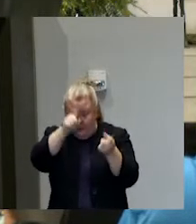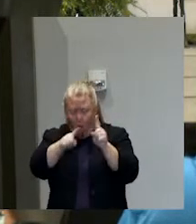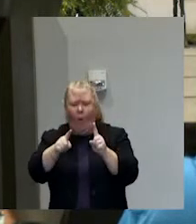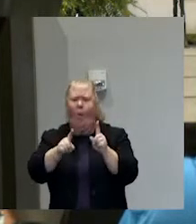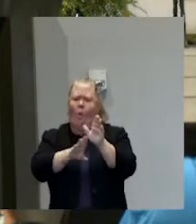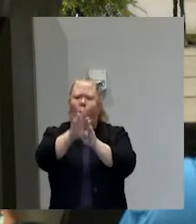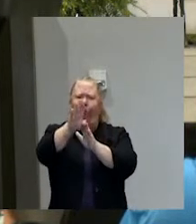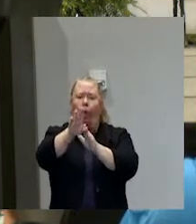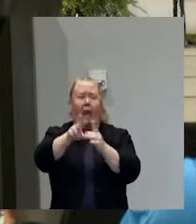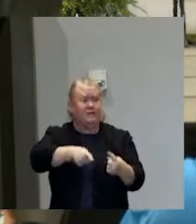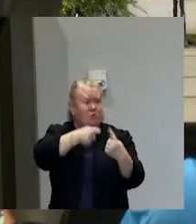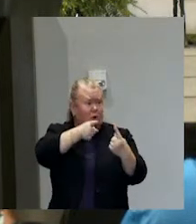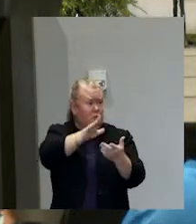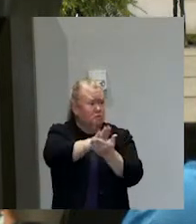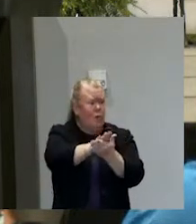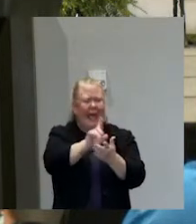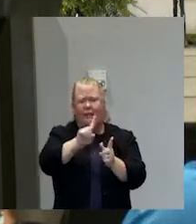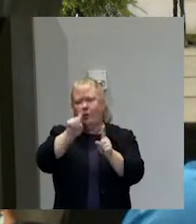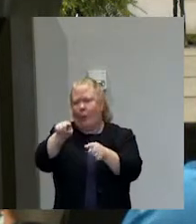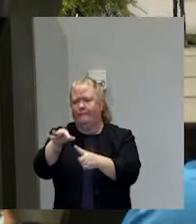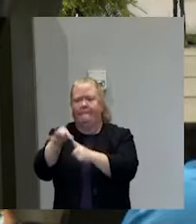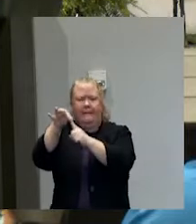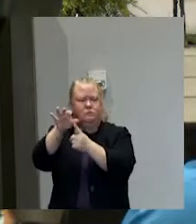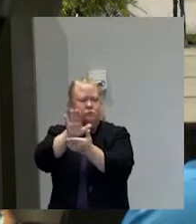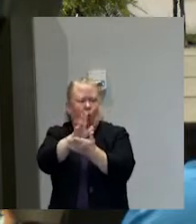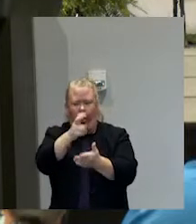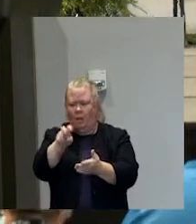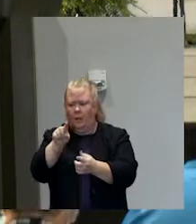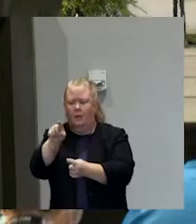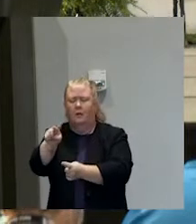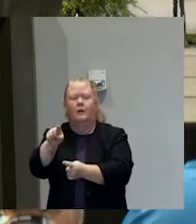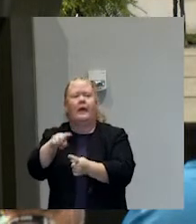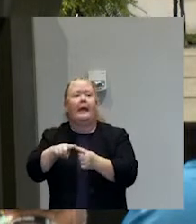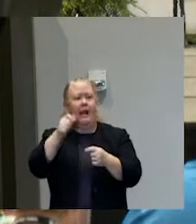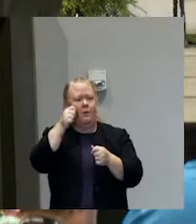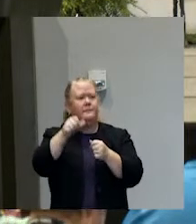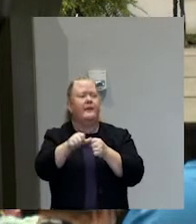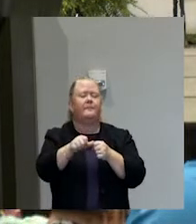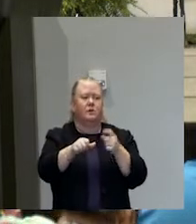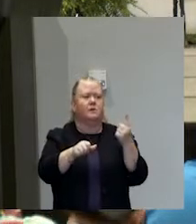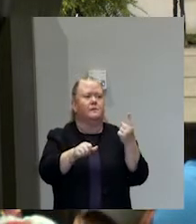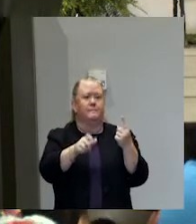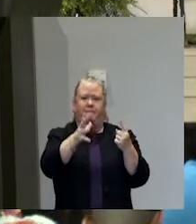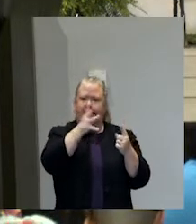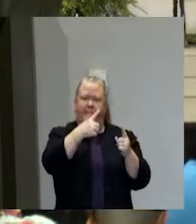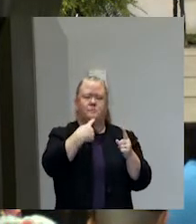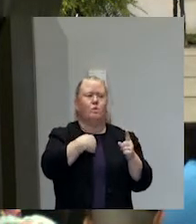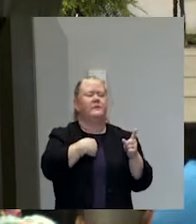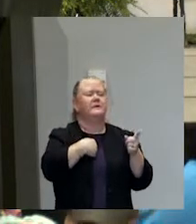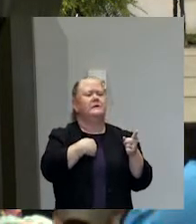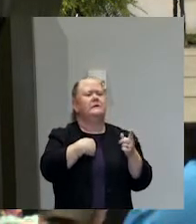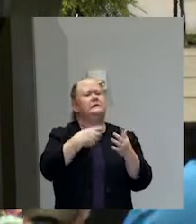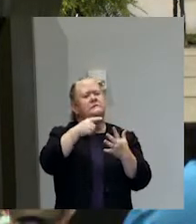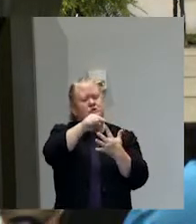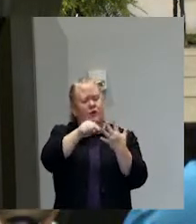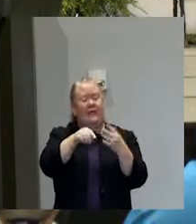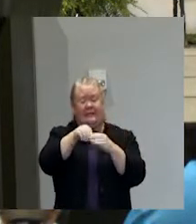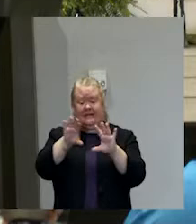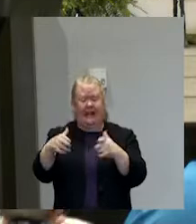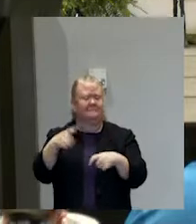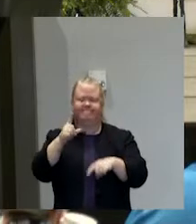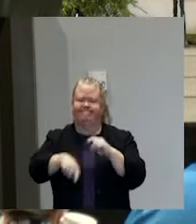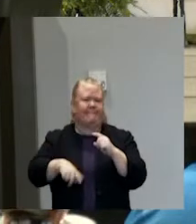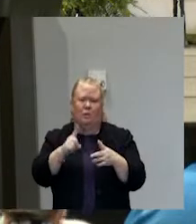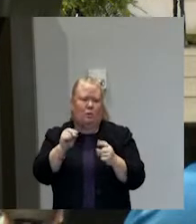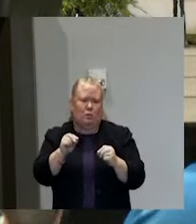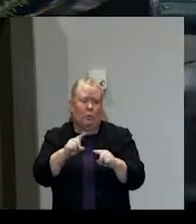struggled in school. I had to go to special school. And I remember Mom, you pointed this out to me, that there were certain things in classes I wasn't able to do,